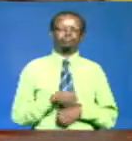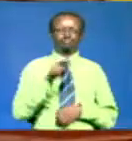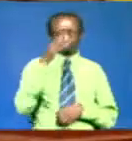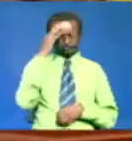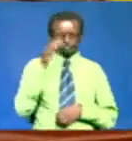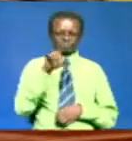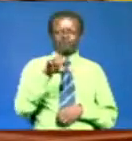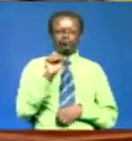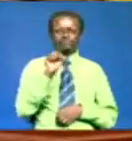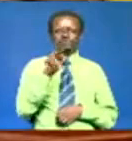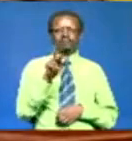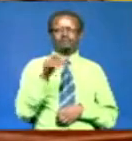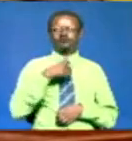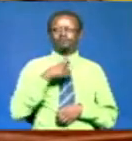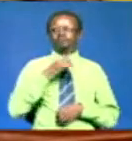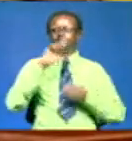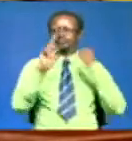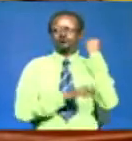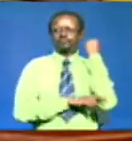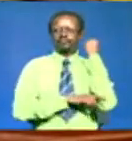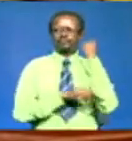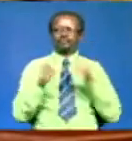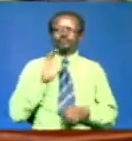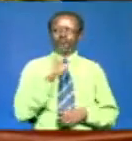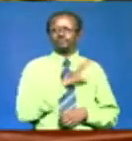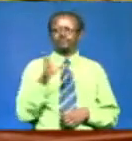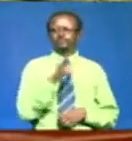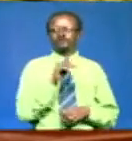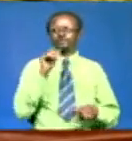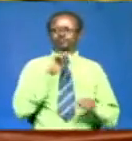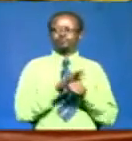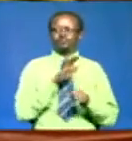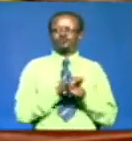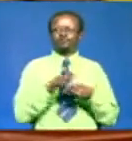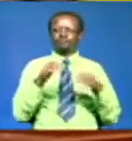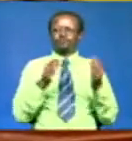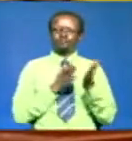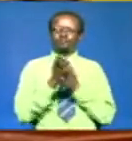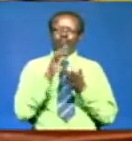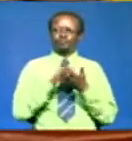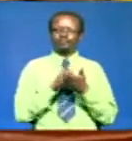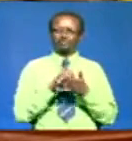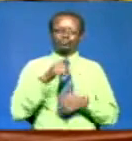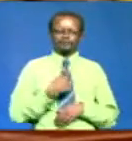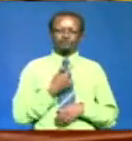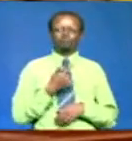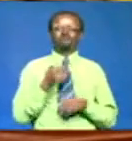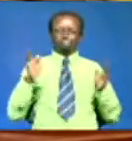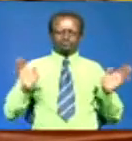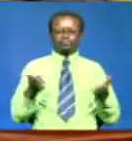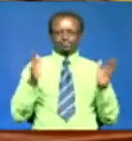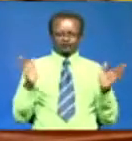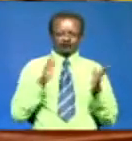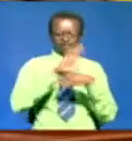we have a disciplinary committee, and quite a number of lawyers have gone through that, have stolen people's property. I am encouraging the young lawyers to be good lawyers and to